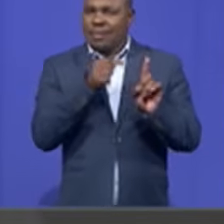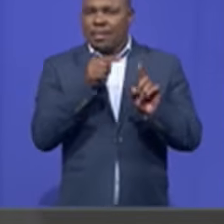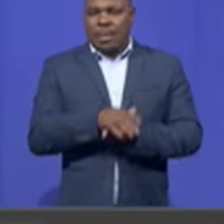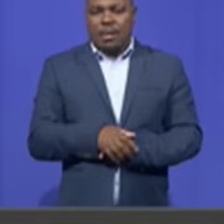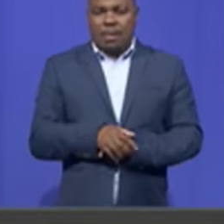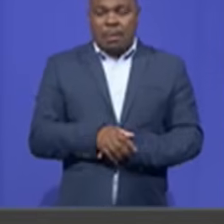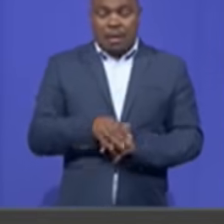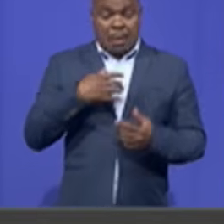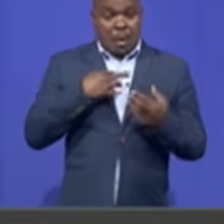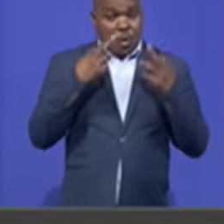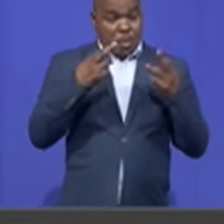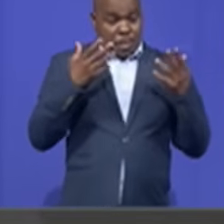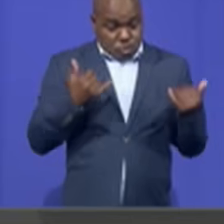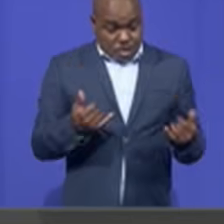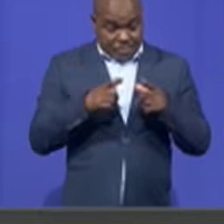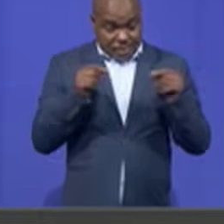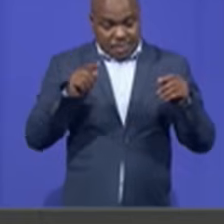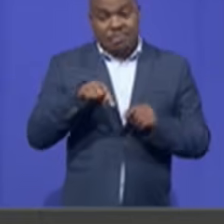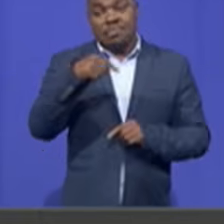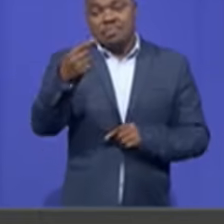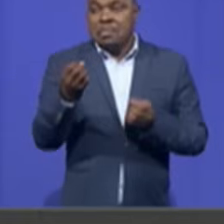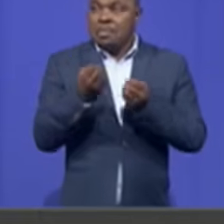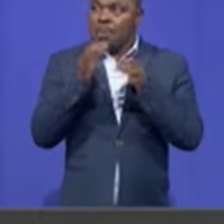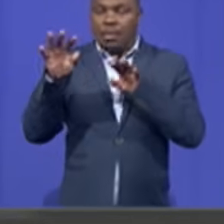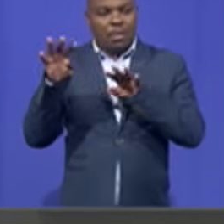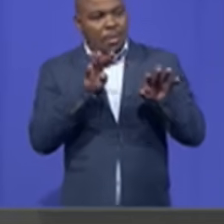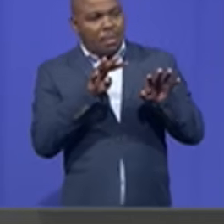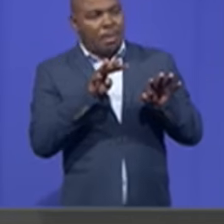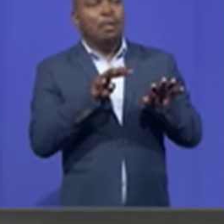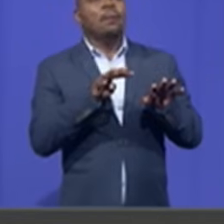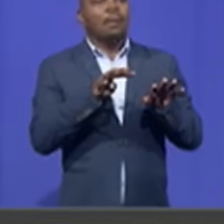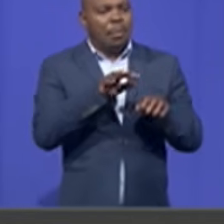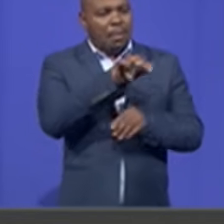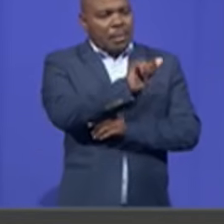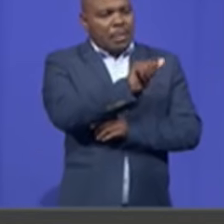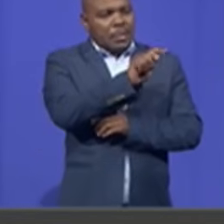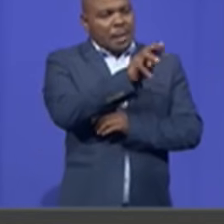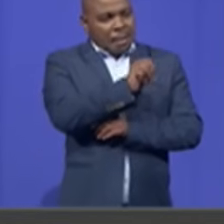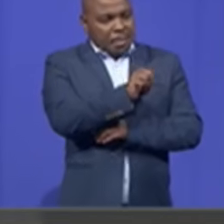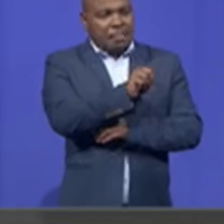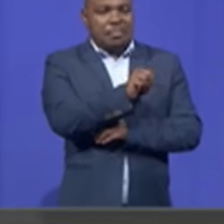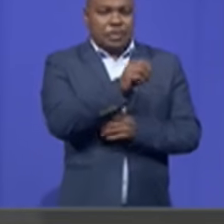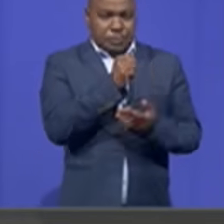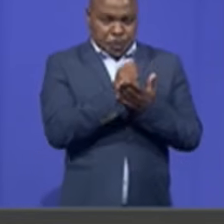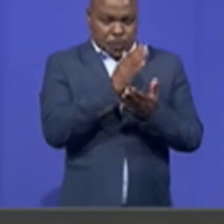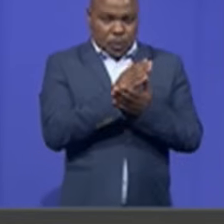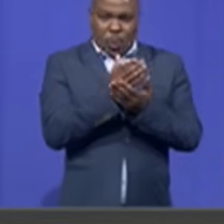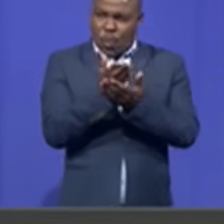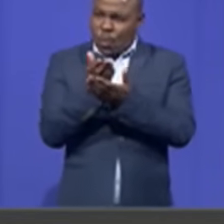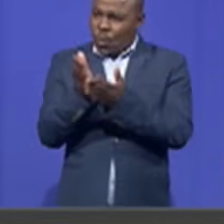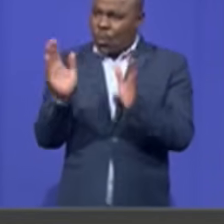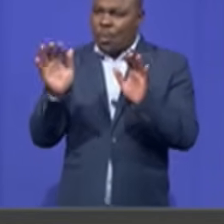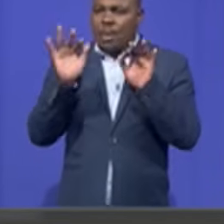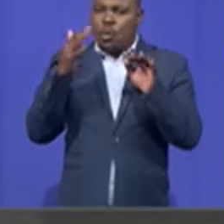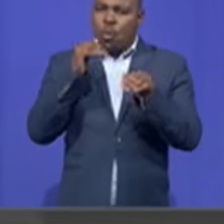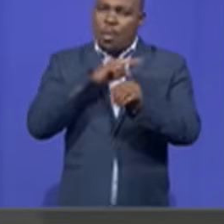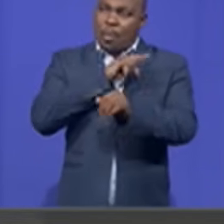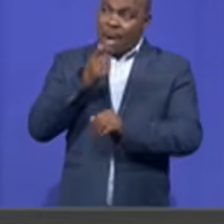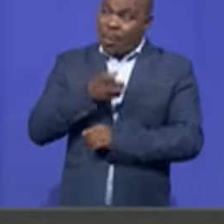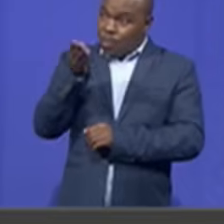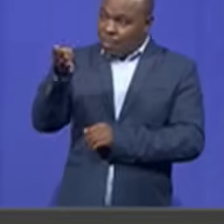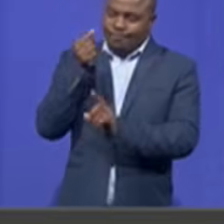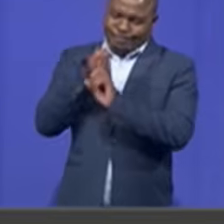that after this manifesto, a lot of people will actually see us as ATM because we make sure that everyone that's in power is